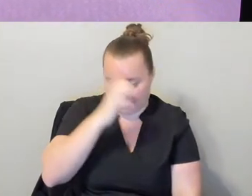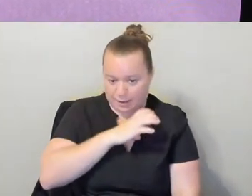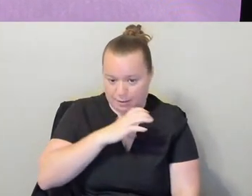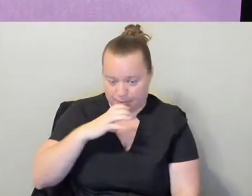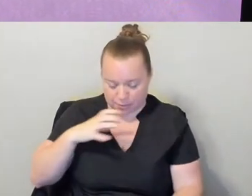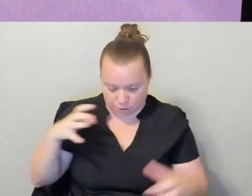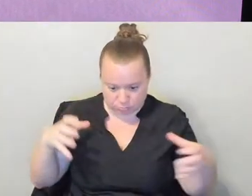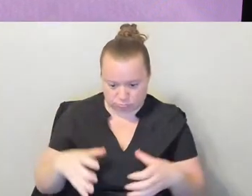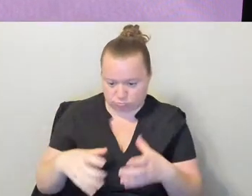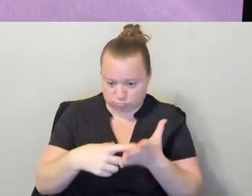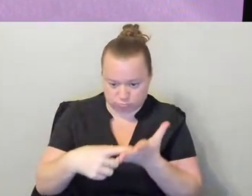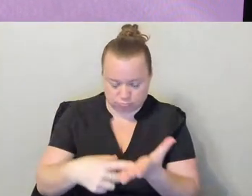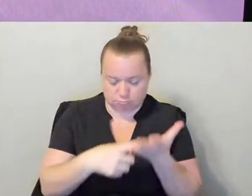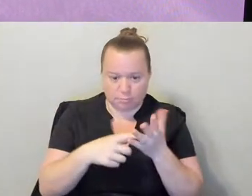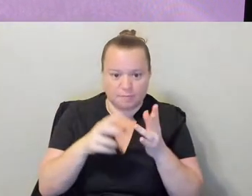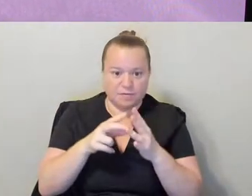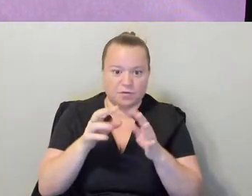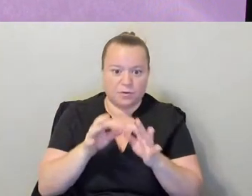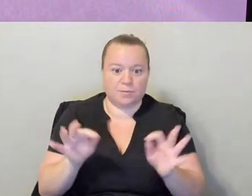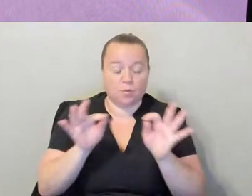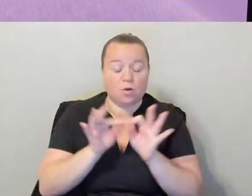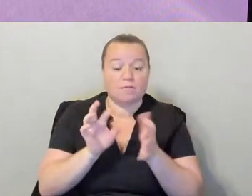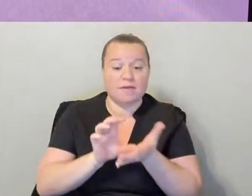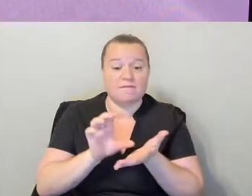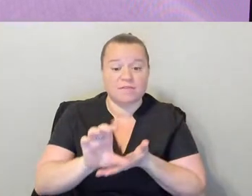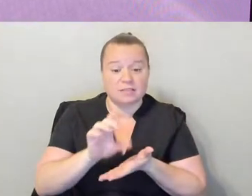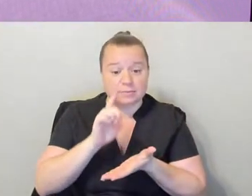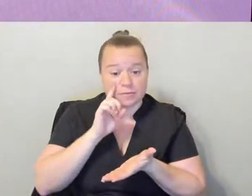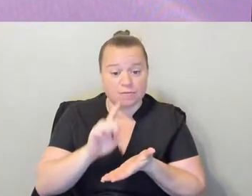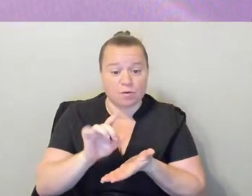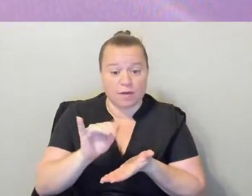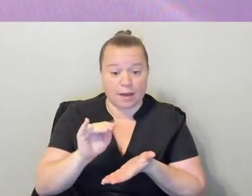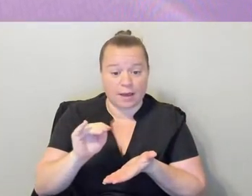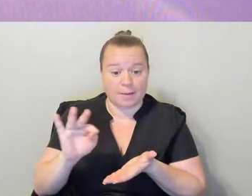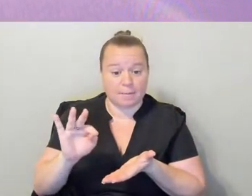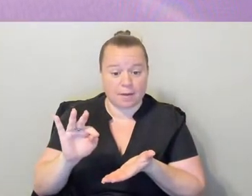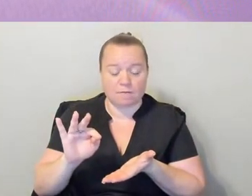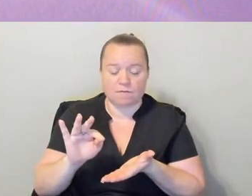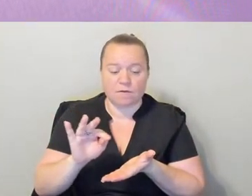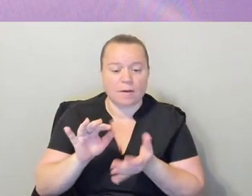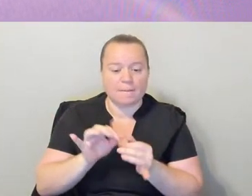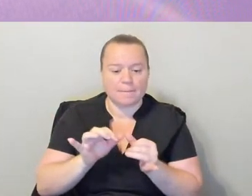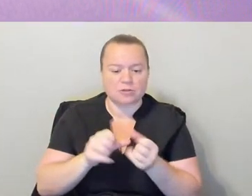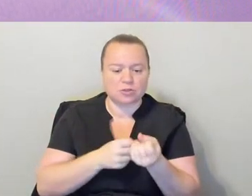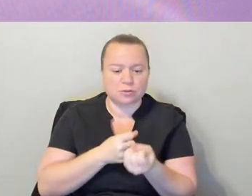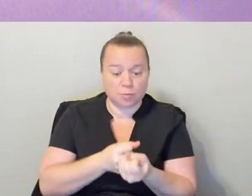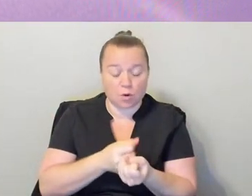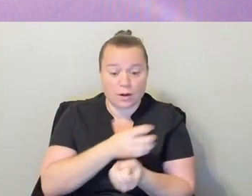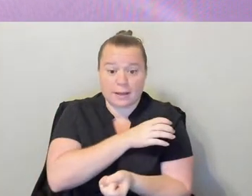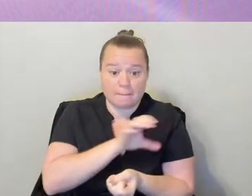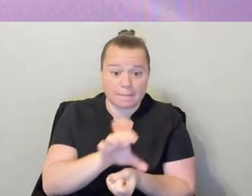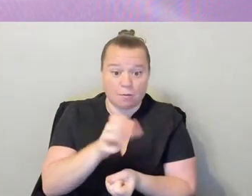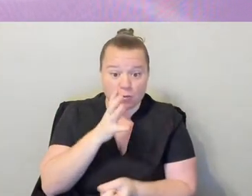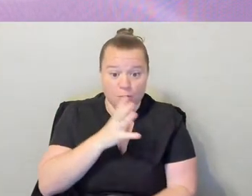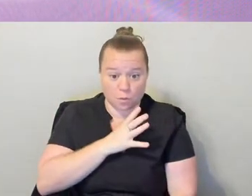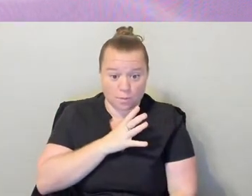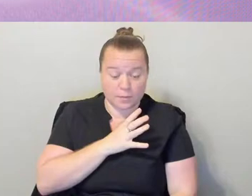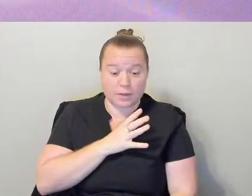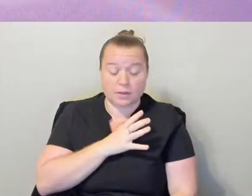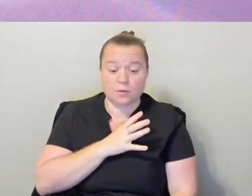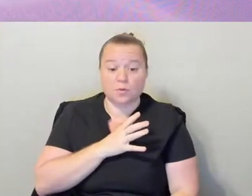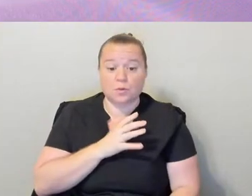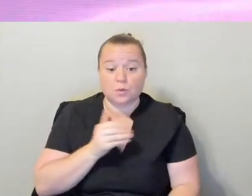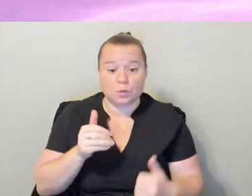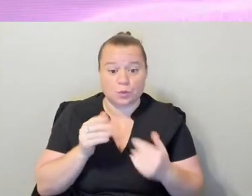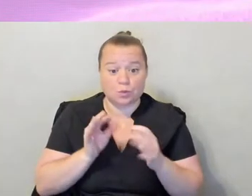the investments that we had in mind for the IRF were measures supporting and empowering women, and that's actually crucial.